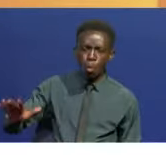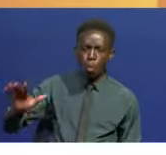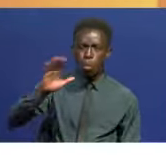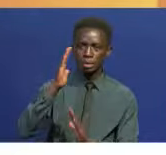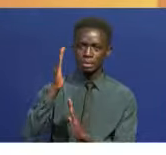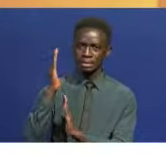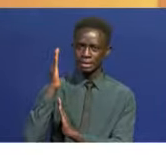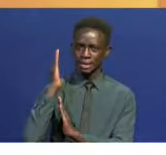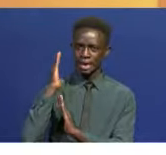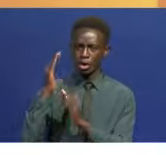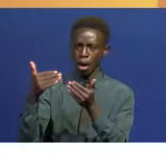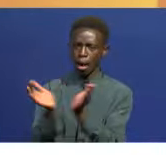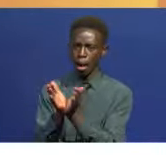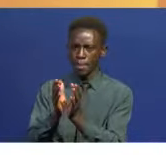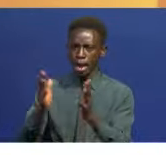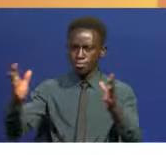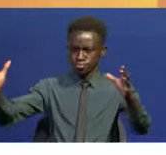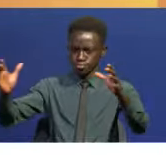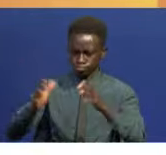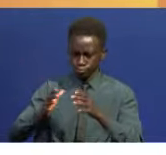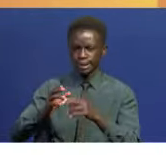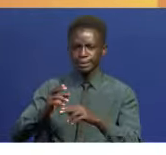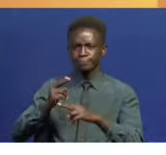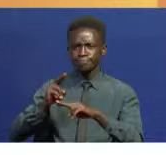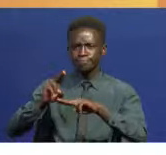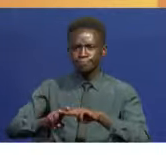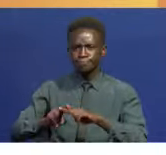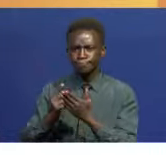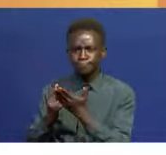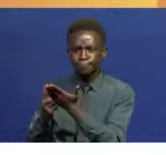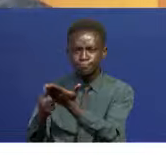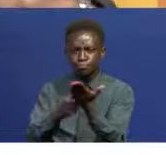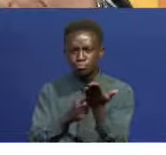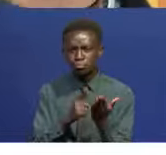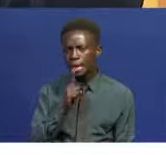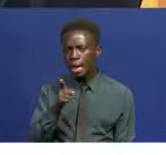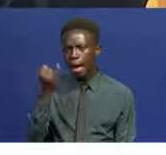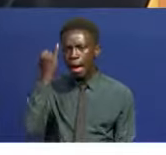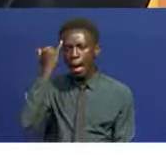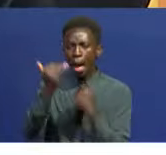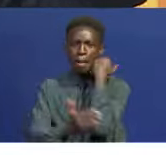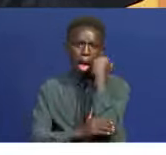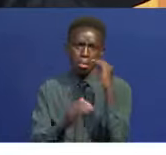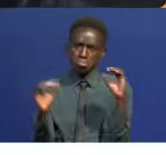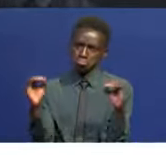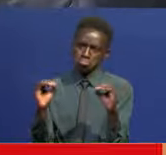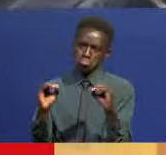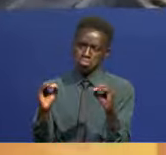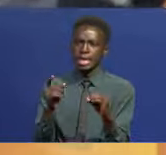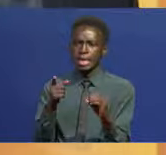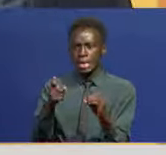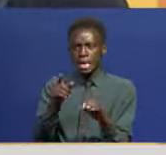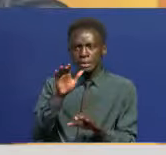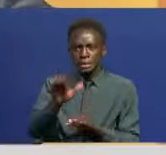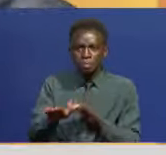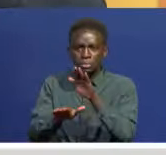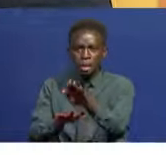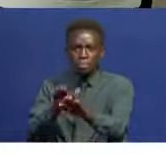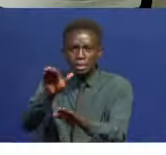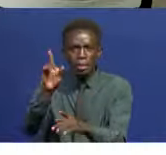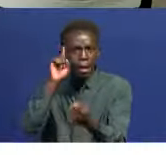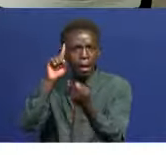him that this is not a bad idea, but I think these are the steps that you can take towards achieving this noble idea. All of